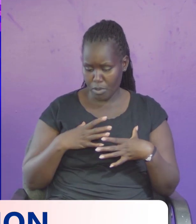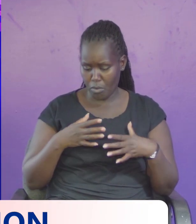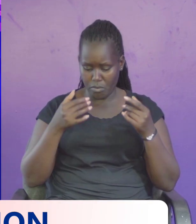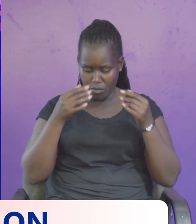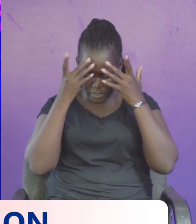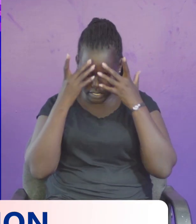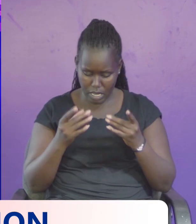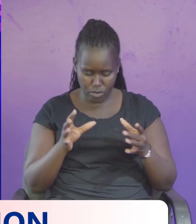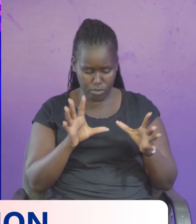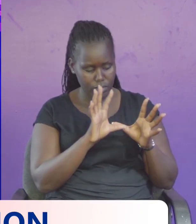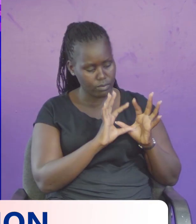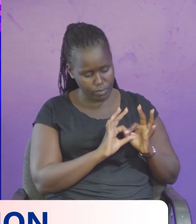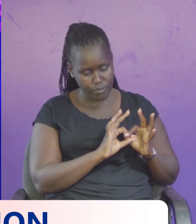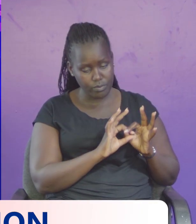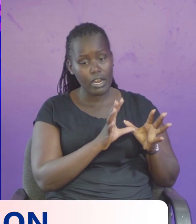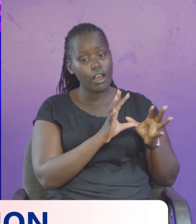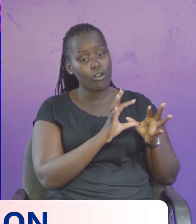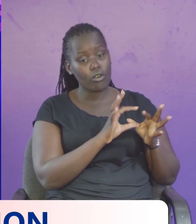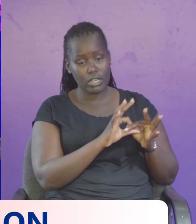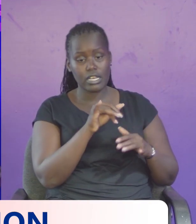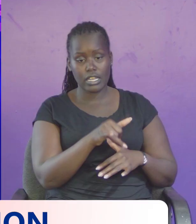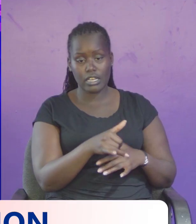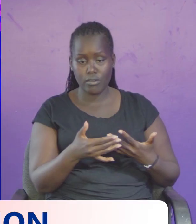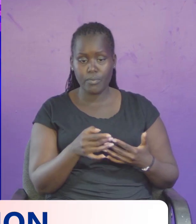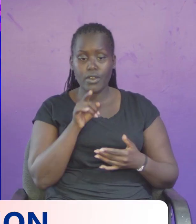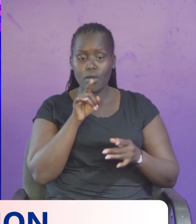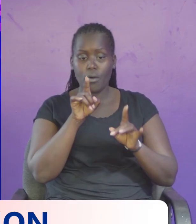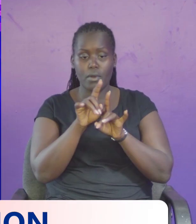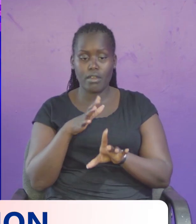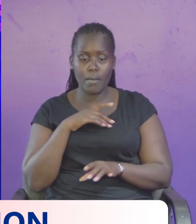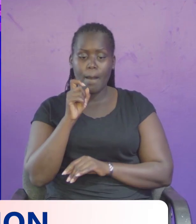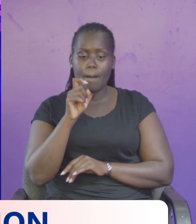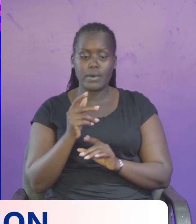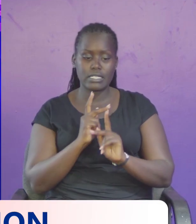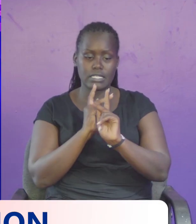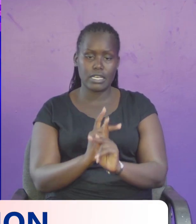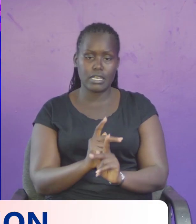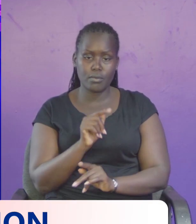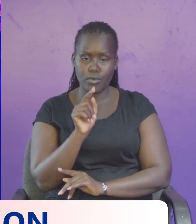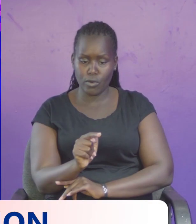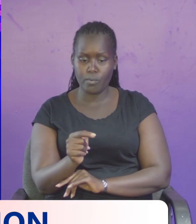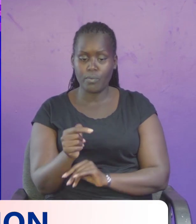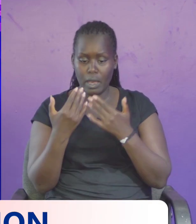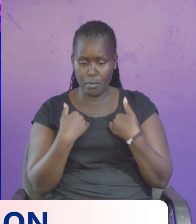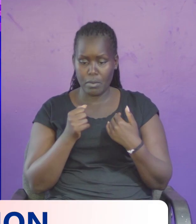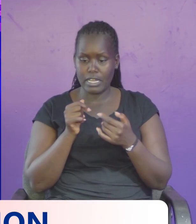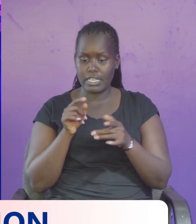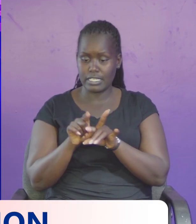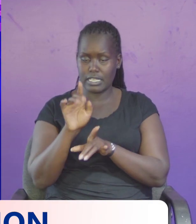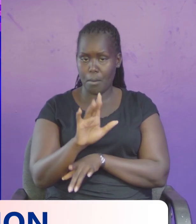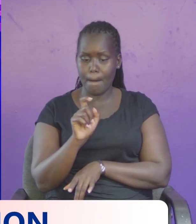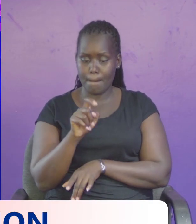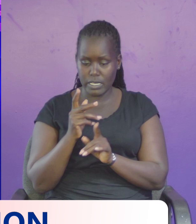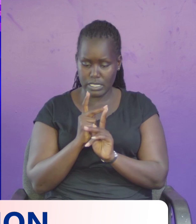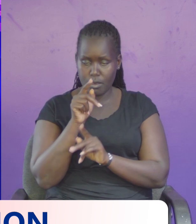connected. The connection is such that you are my brother, I have to keep you. I am your sister, you have to keep me. And